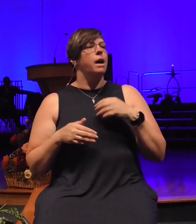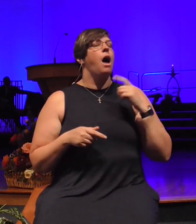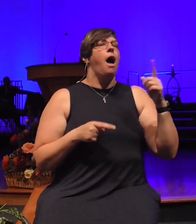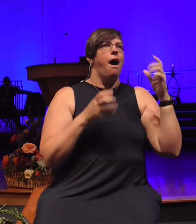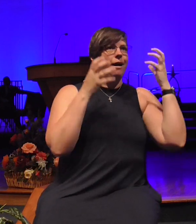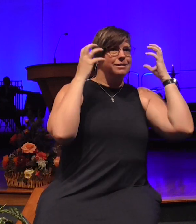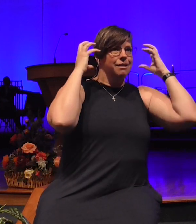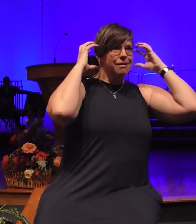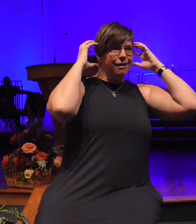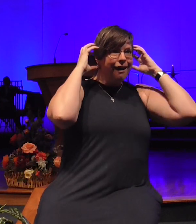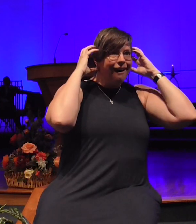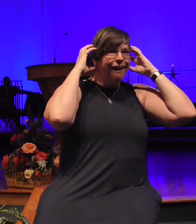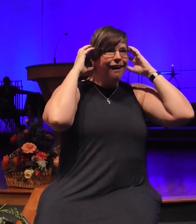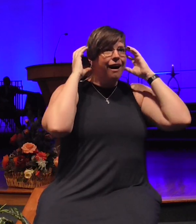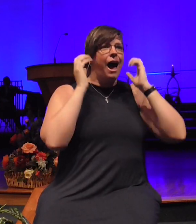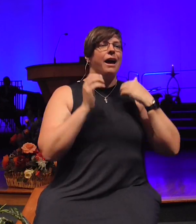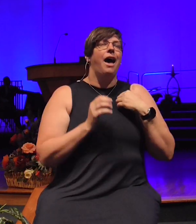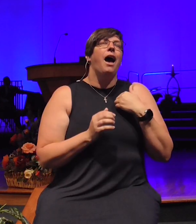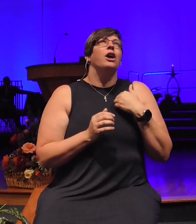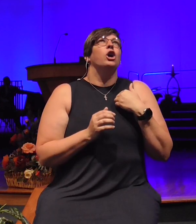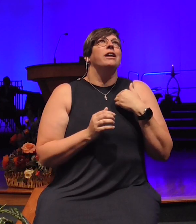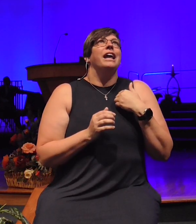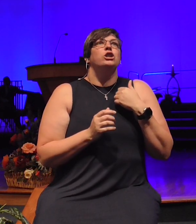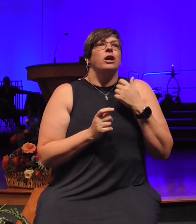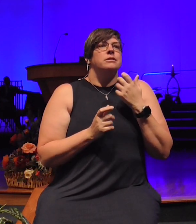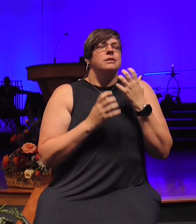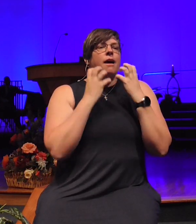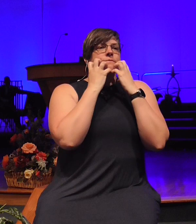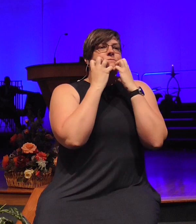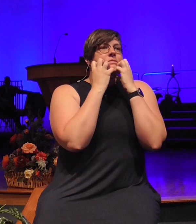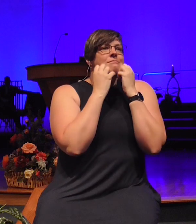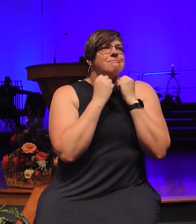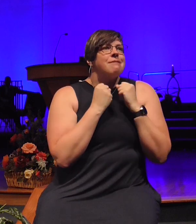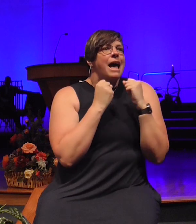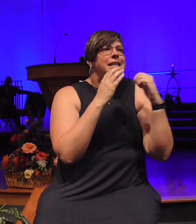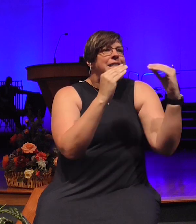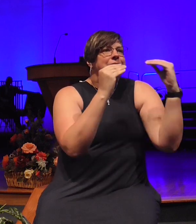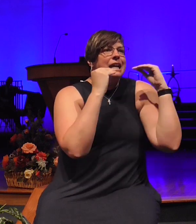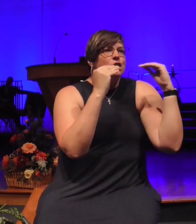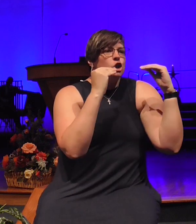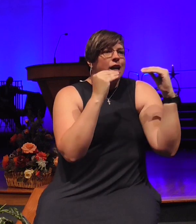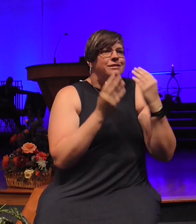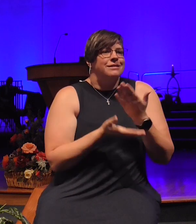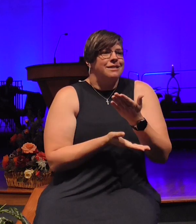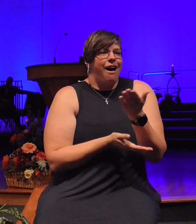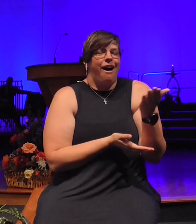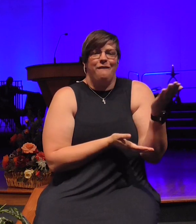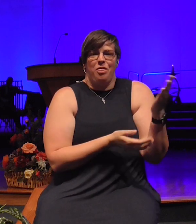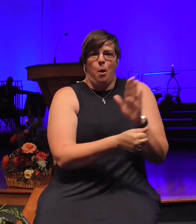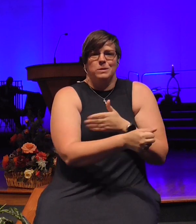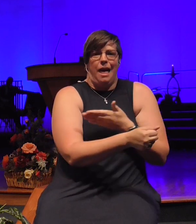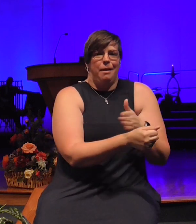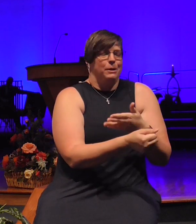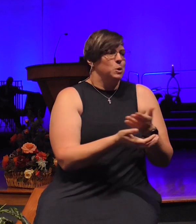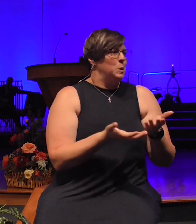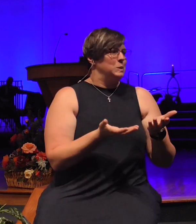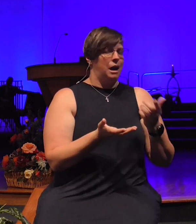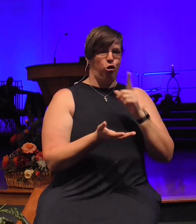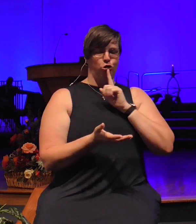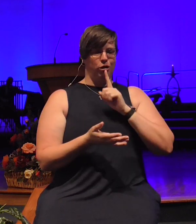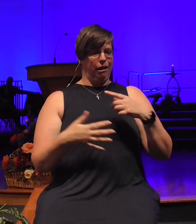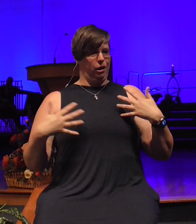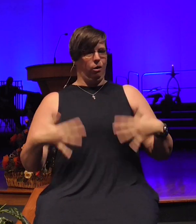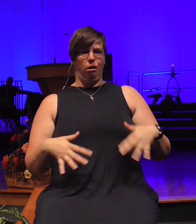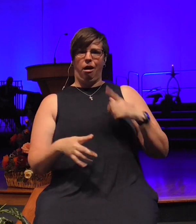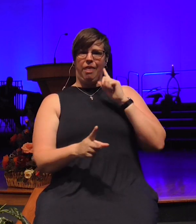with reverence, hear the sacred teachings that they brought forth. And it's amazing to look back